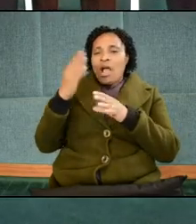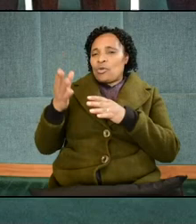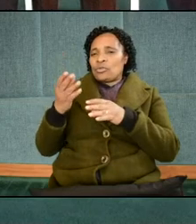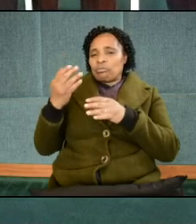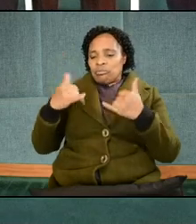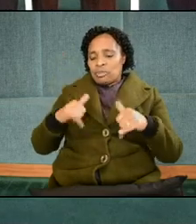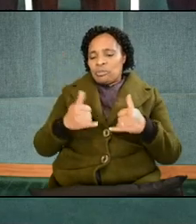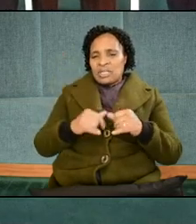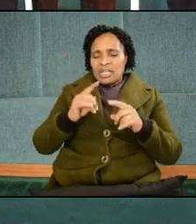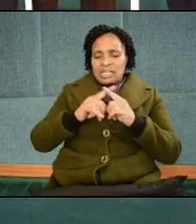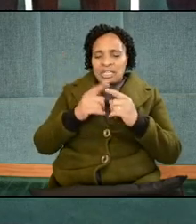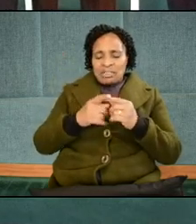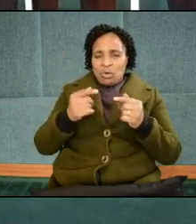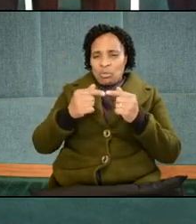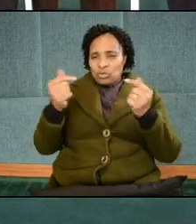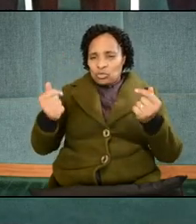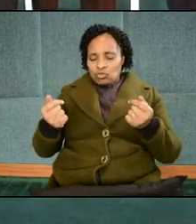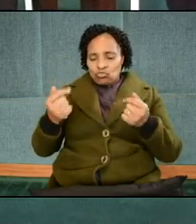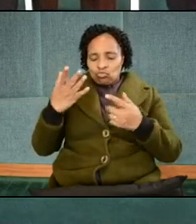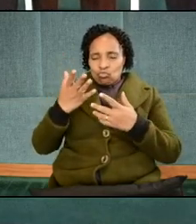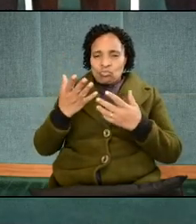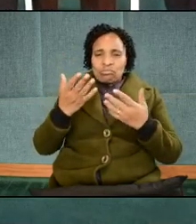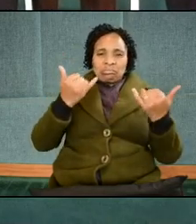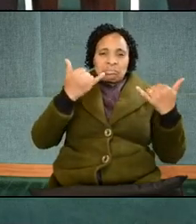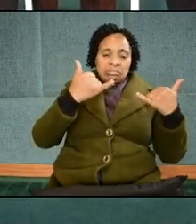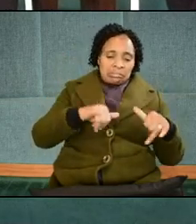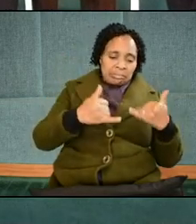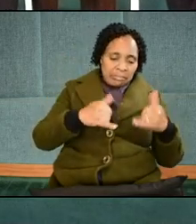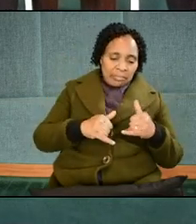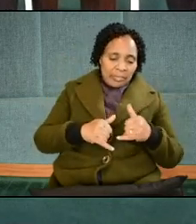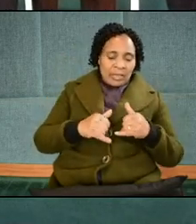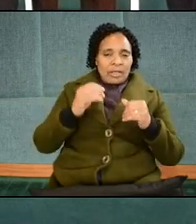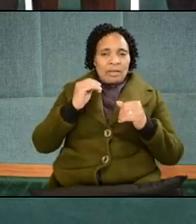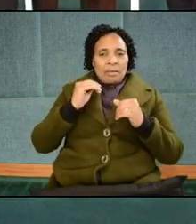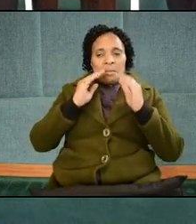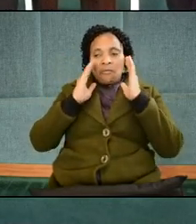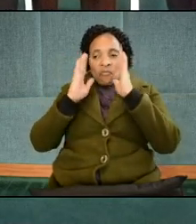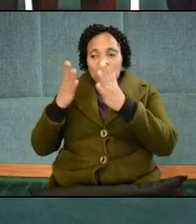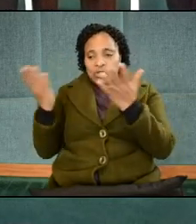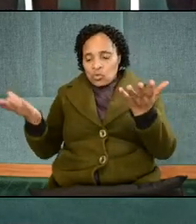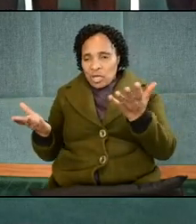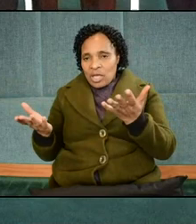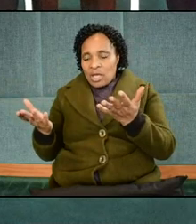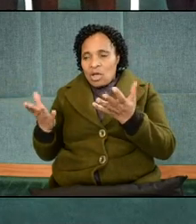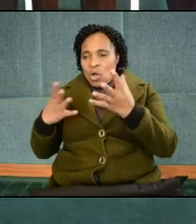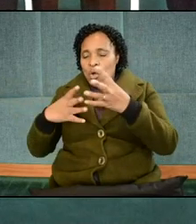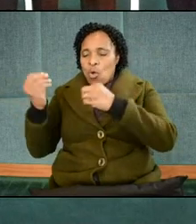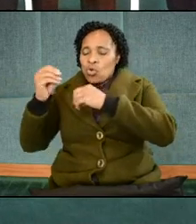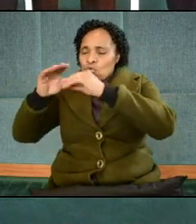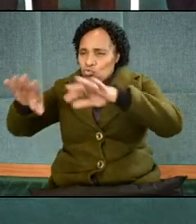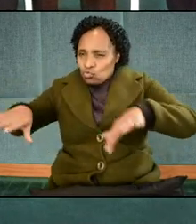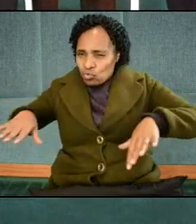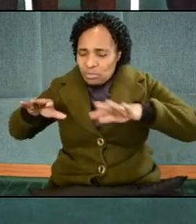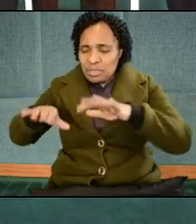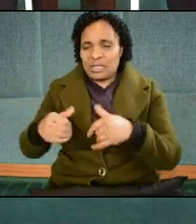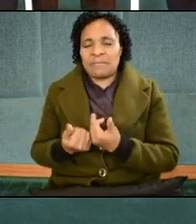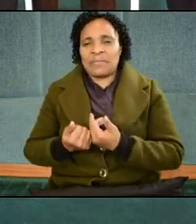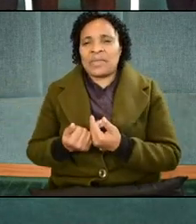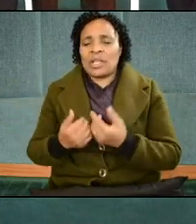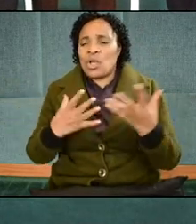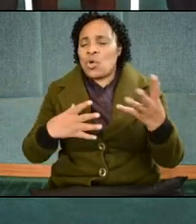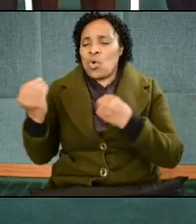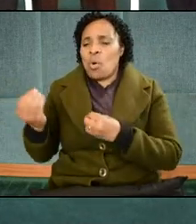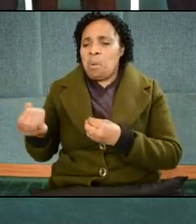think opposed to entertainment, we should focus more on recreation. We can go swimming, we can go